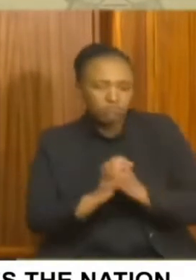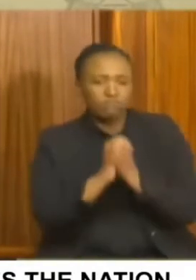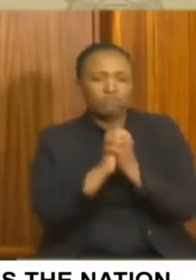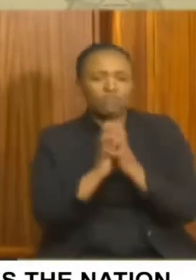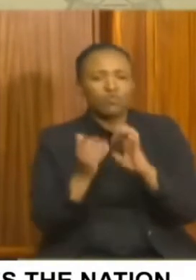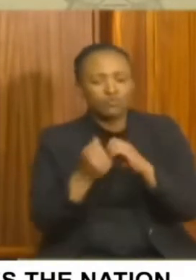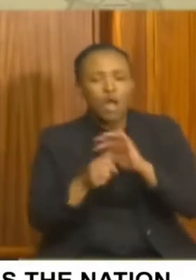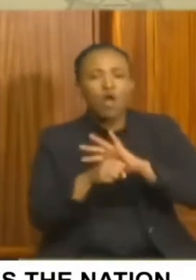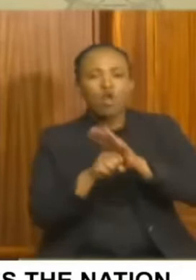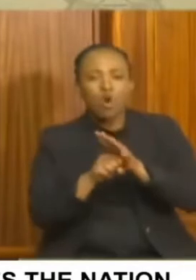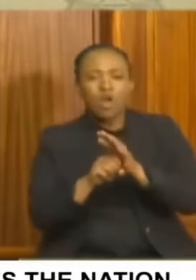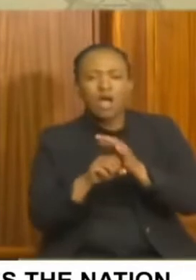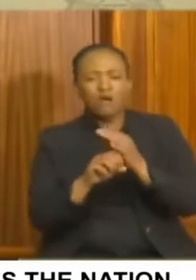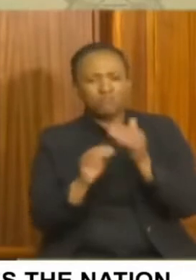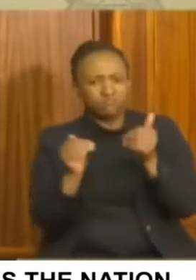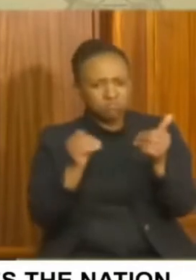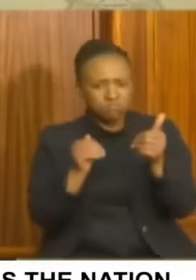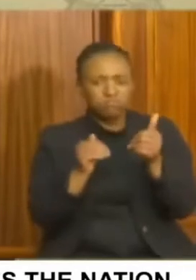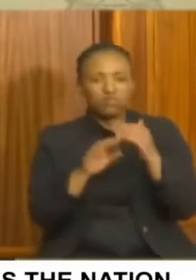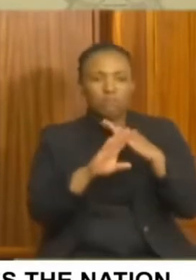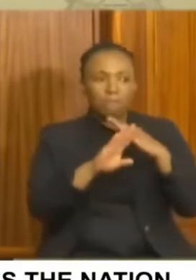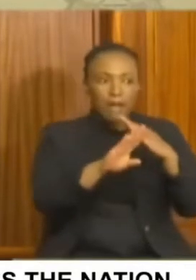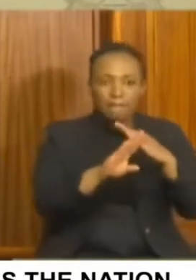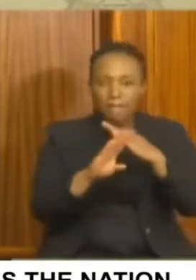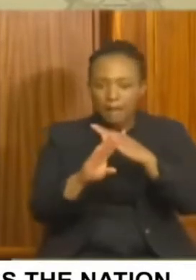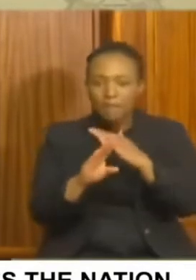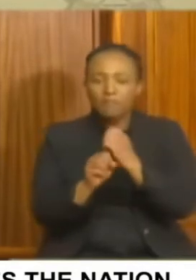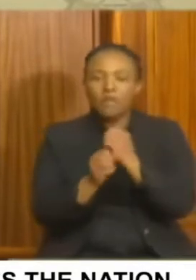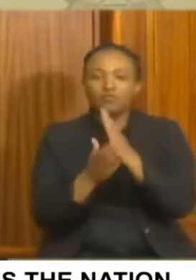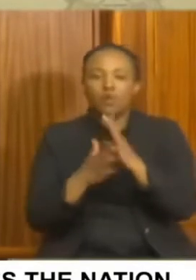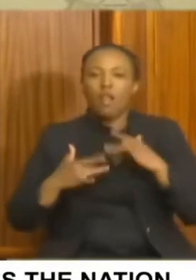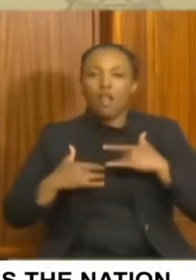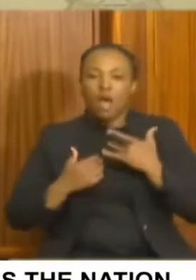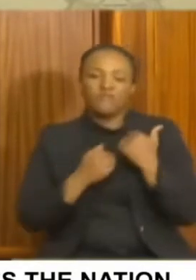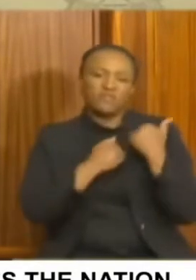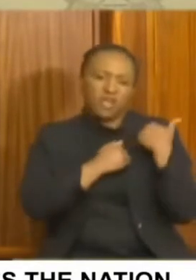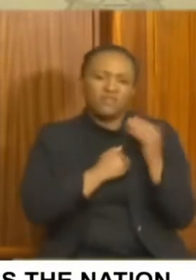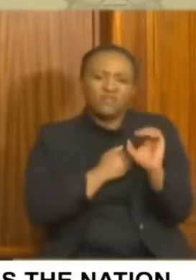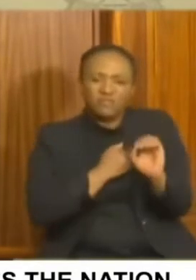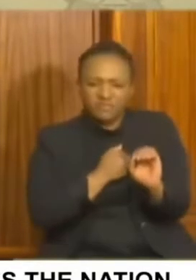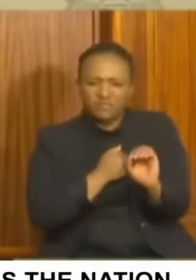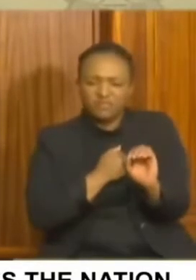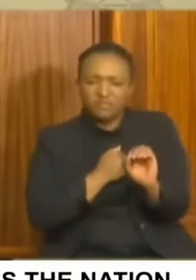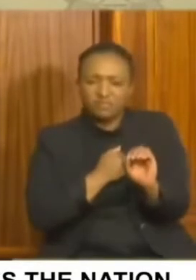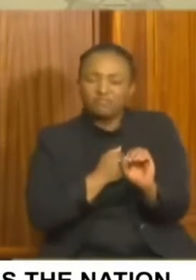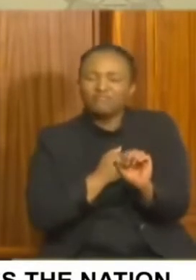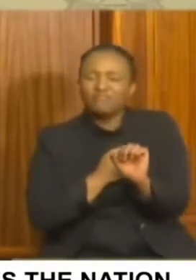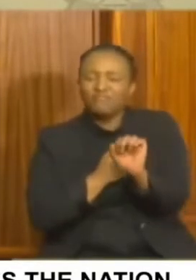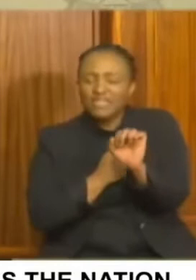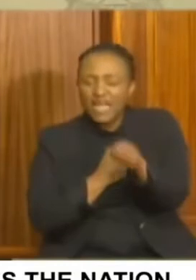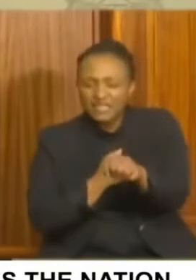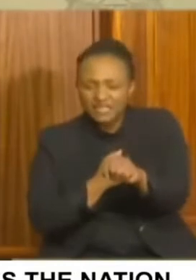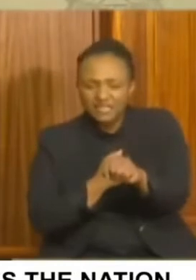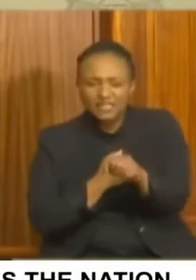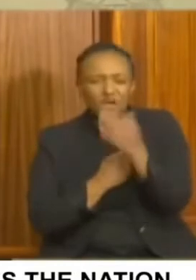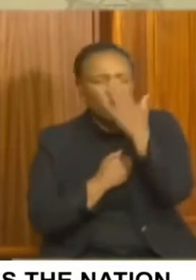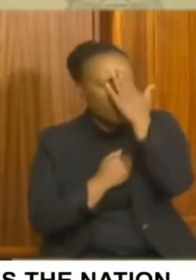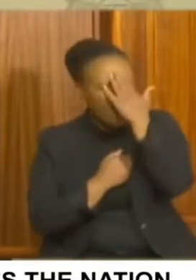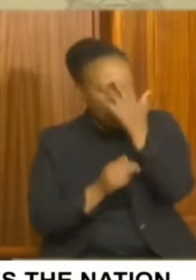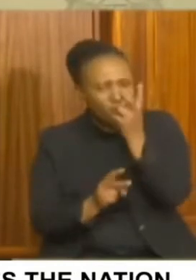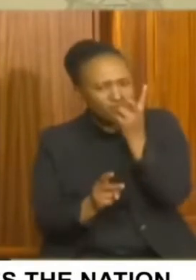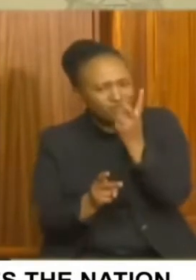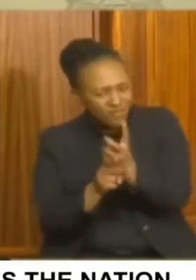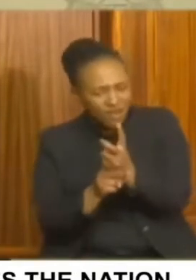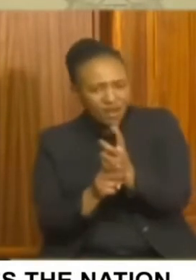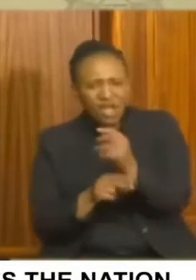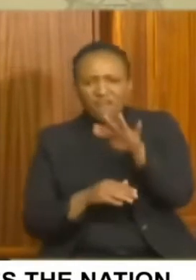girl. Prevented the loss of many lives. Yeah. Counterfactual, can't prove it. Know that as difficult as the last 15 months